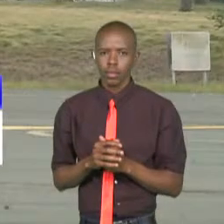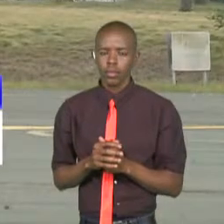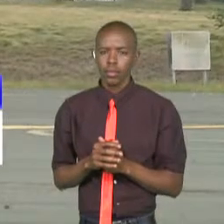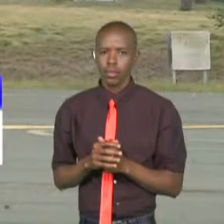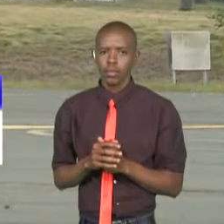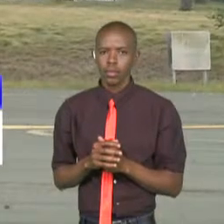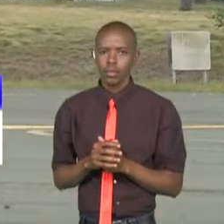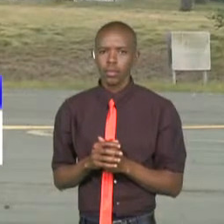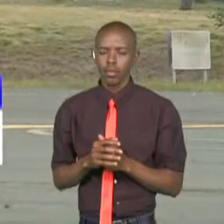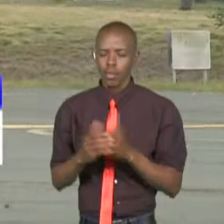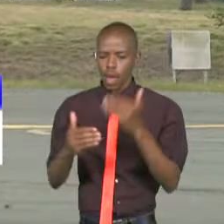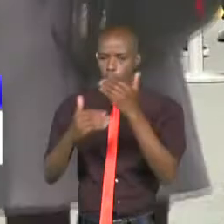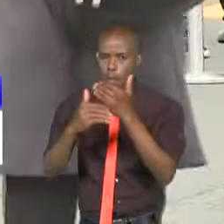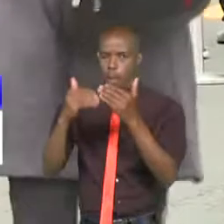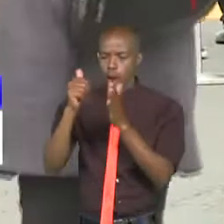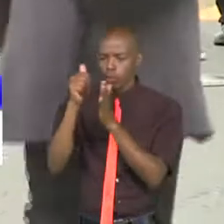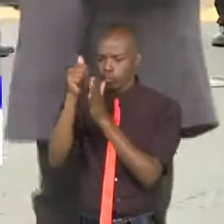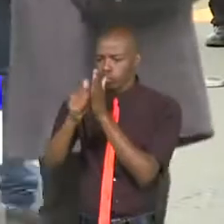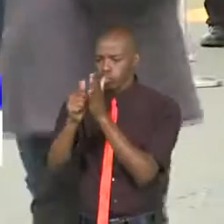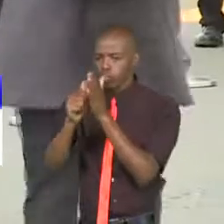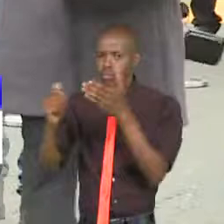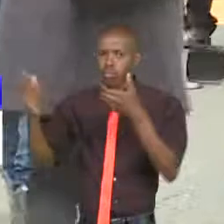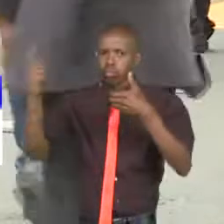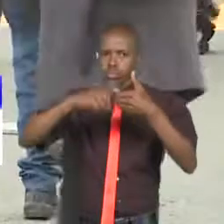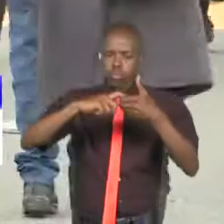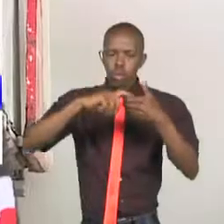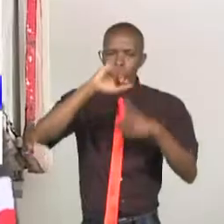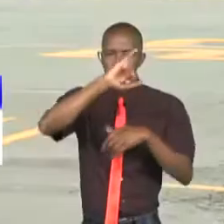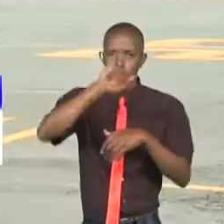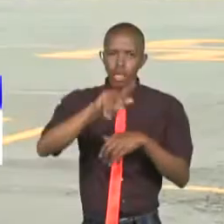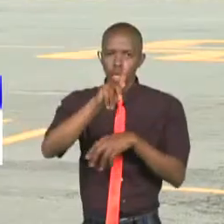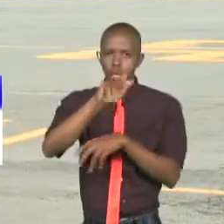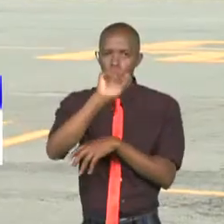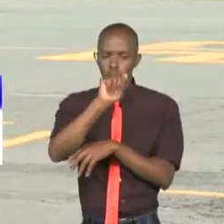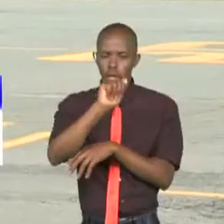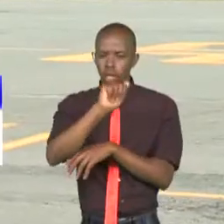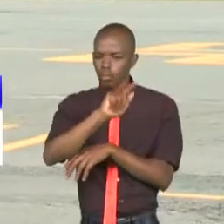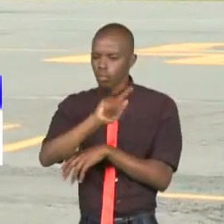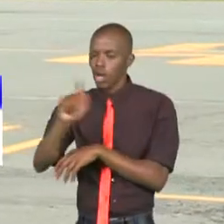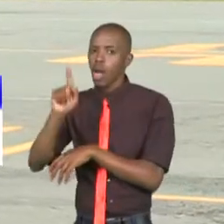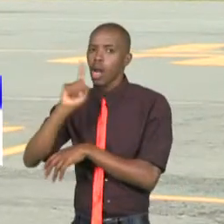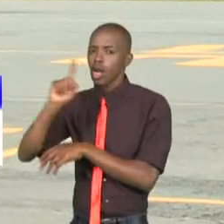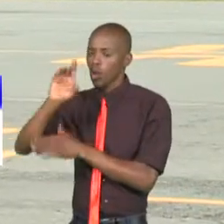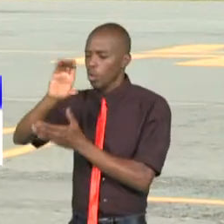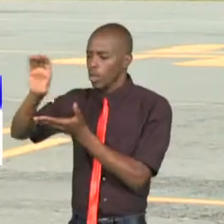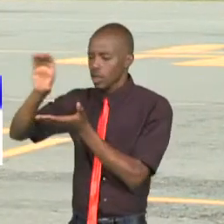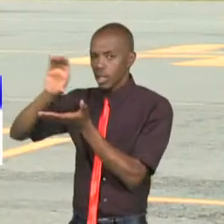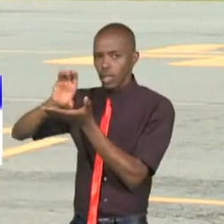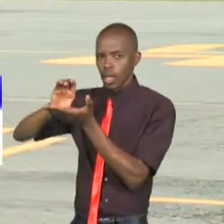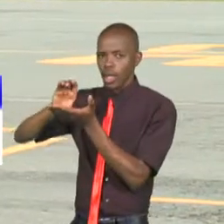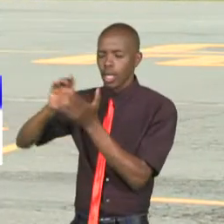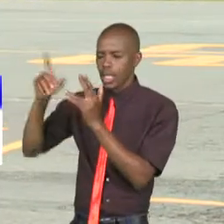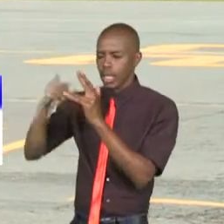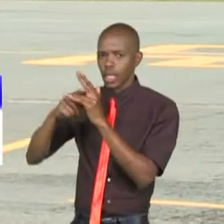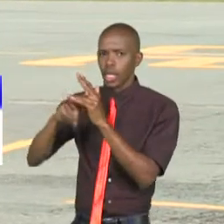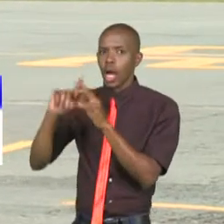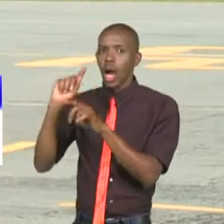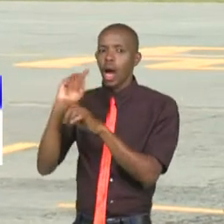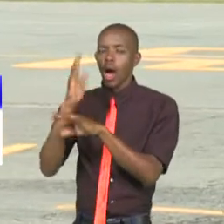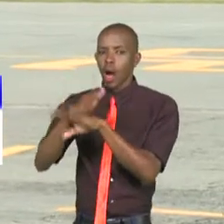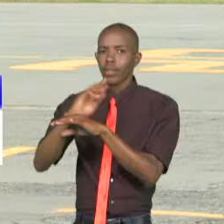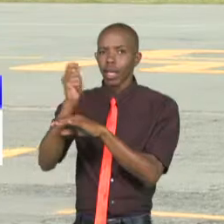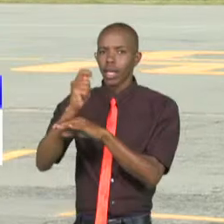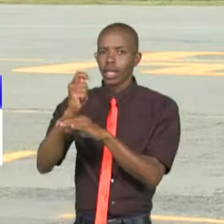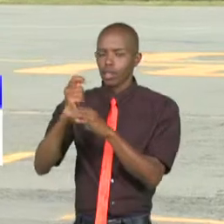Plans to construct a railway line linking Jomo Kenyatta International Airport to Nairobi city centre are back on track after Kenya secured 14